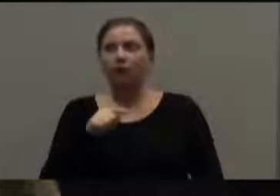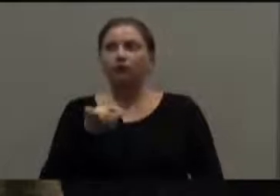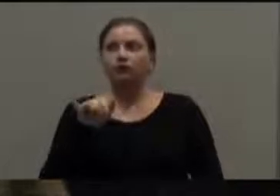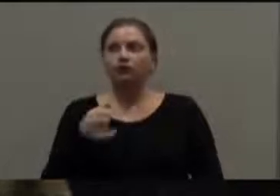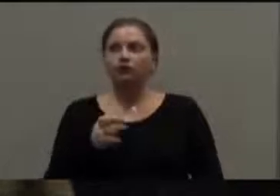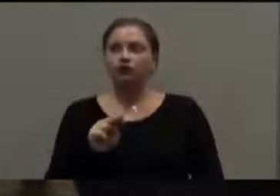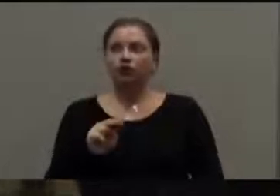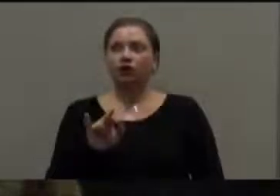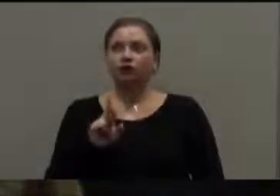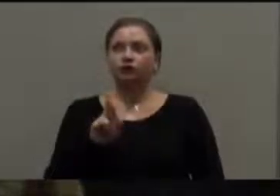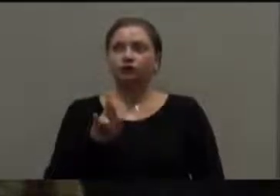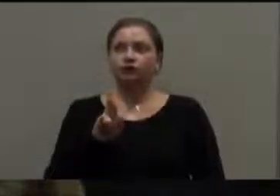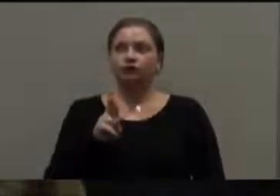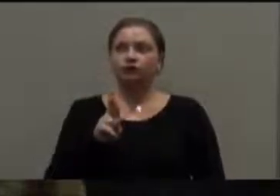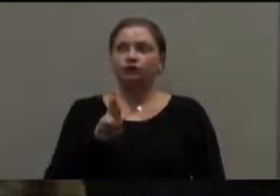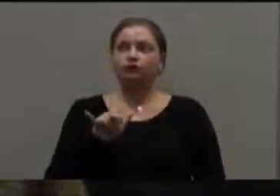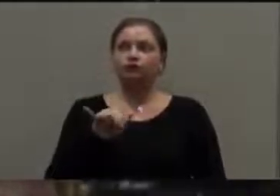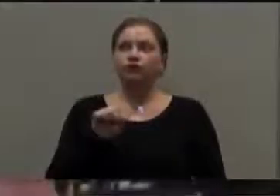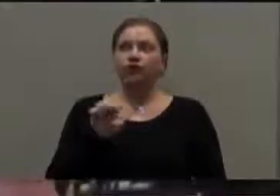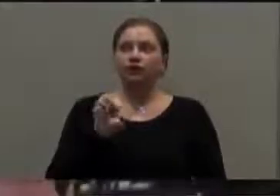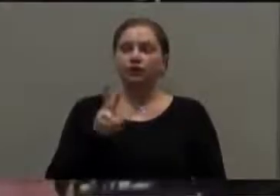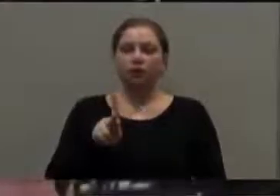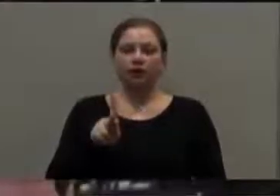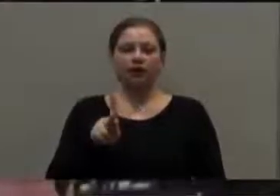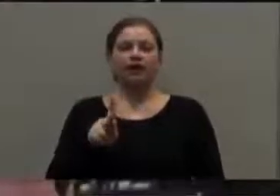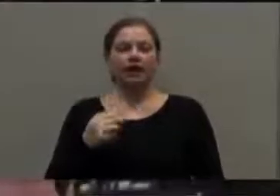superintendent. And it was seconded by Ms. Babb.